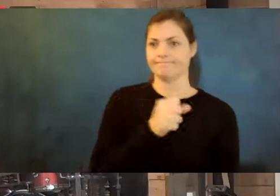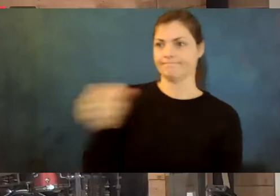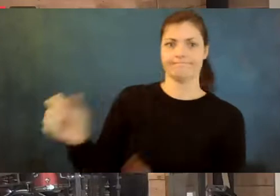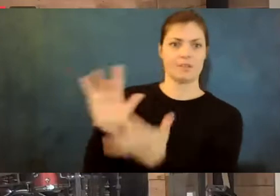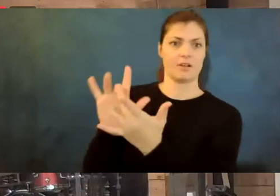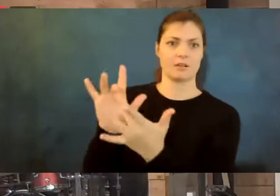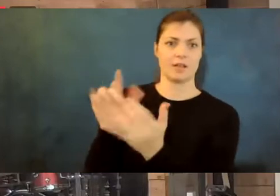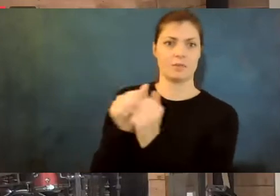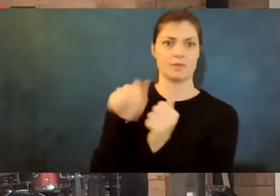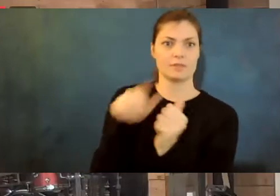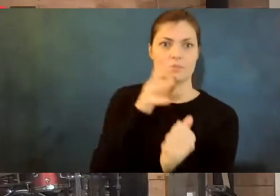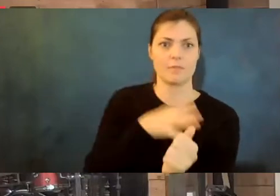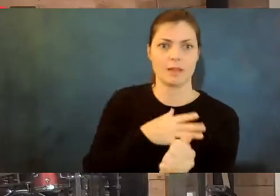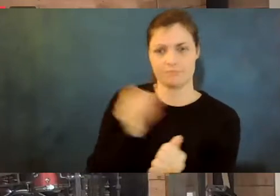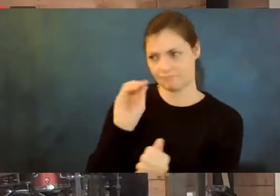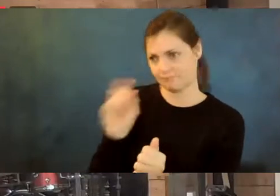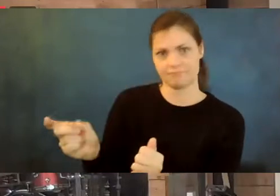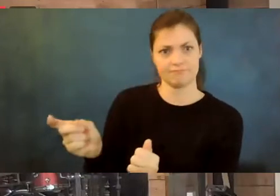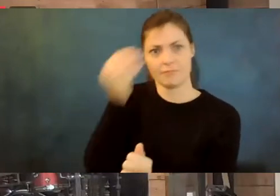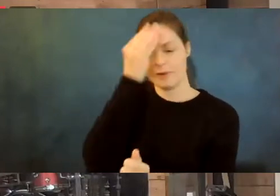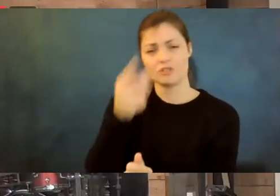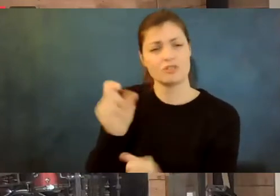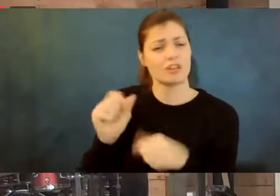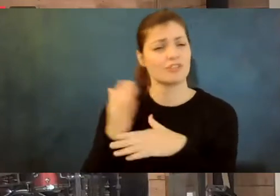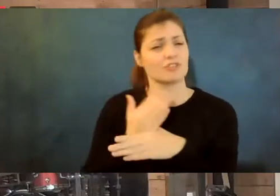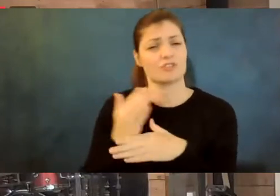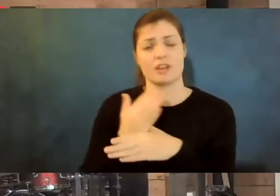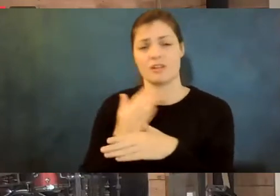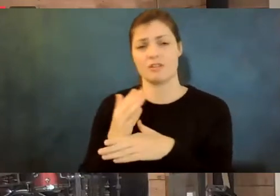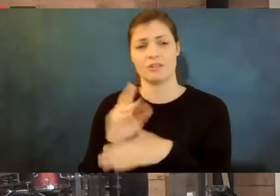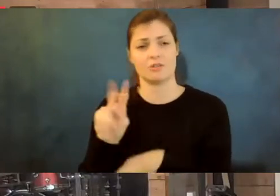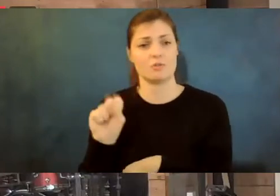lady because she could share the gospel in a way that I never could.